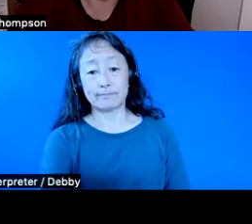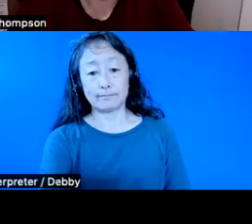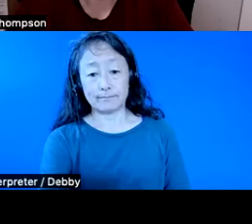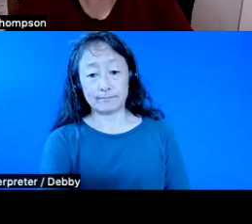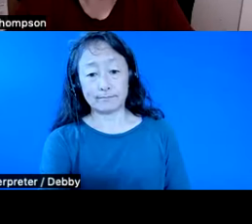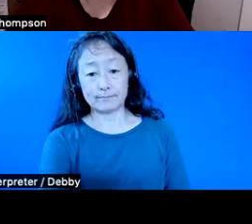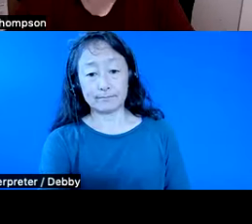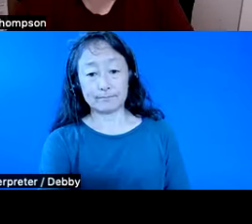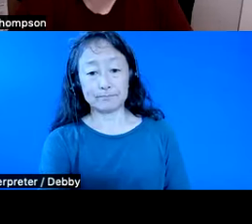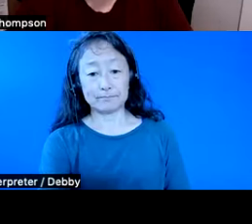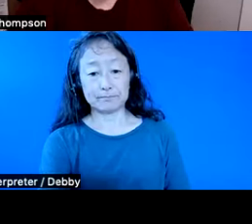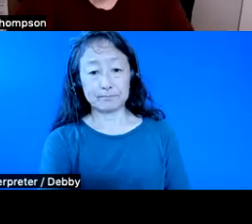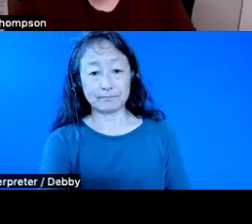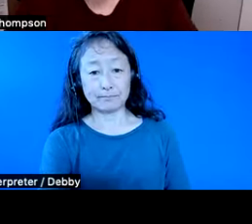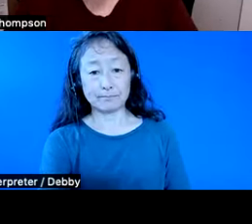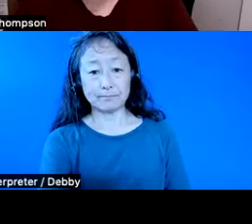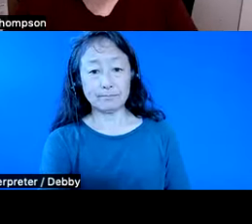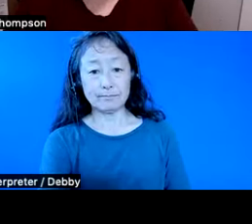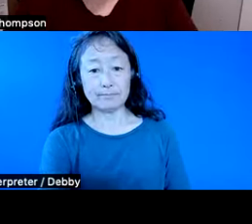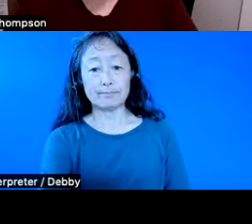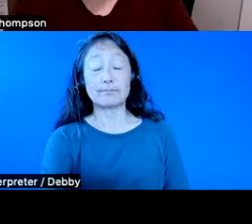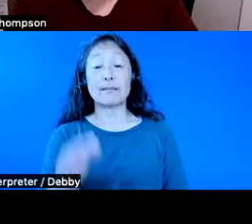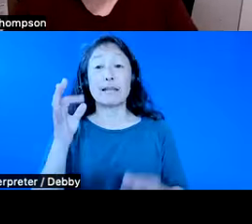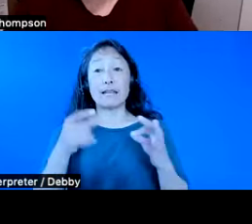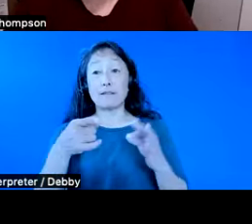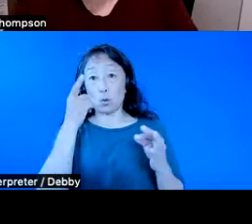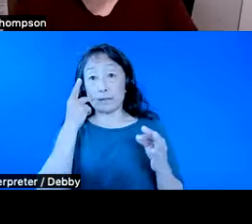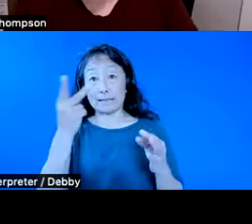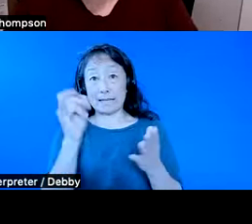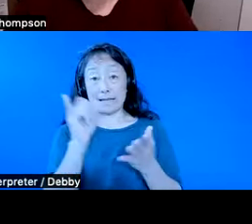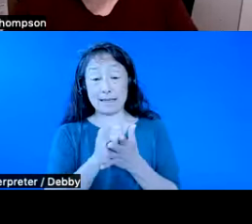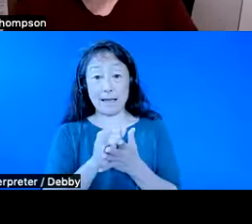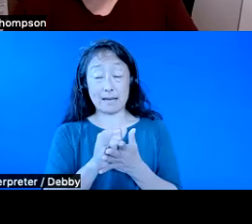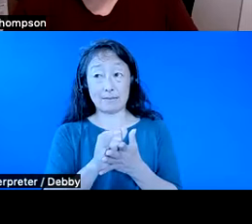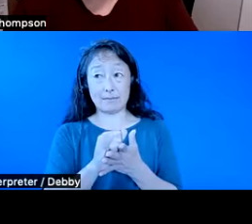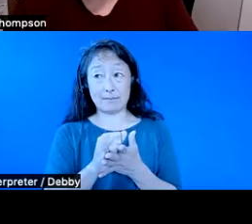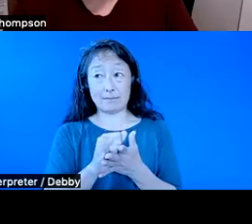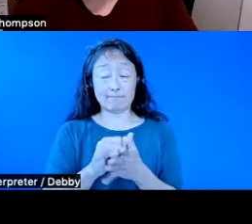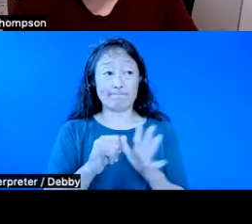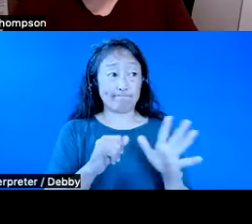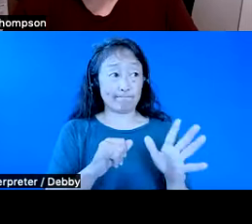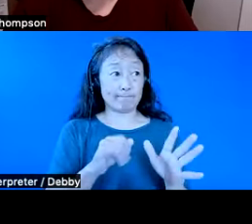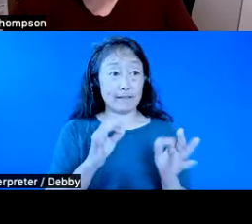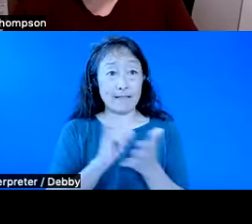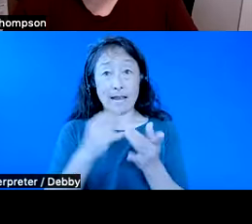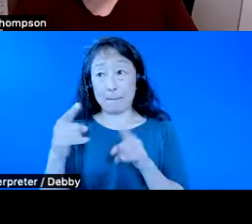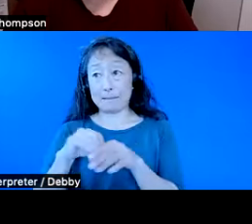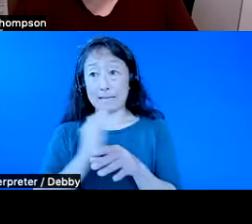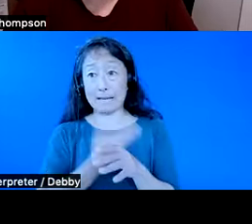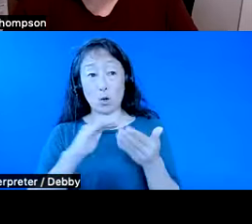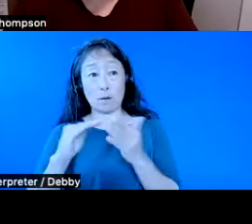And if you see that, what I'm thinking of from a problem solving, if that's happening in our community, I would want to address it with